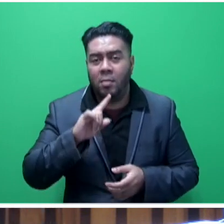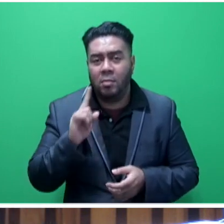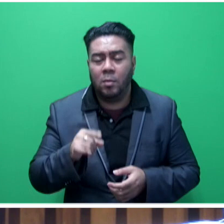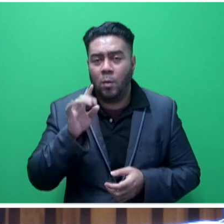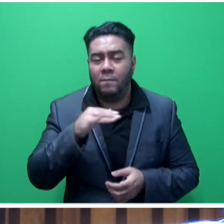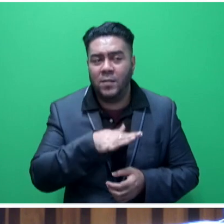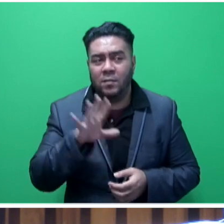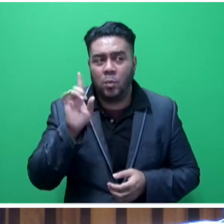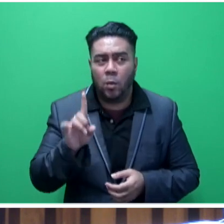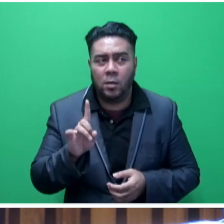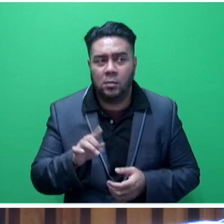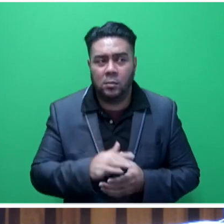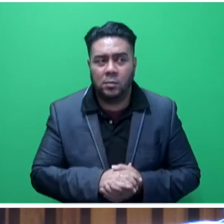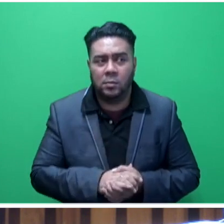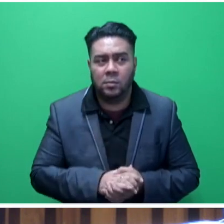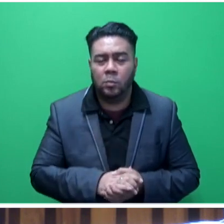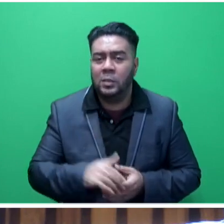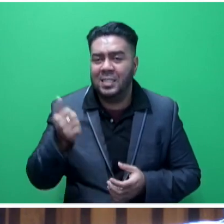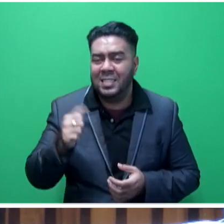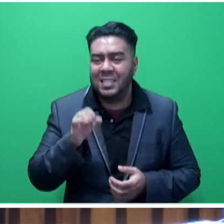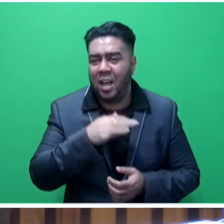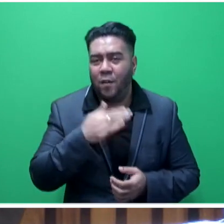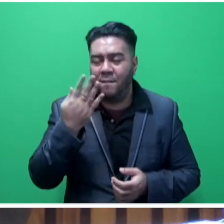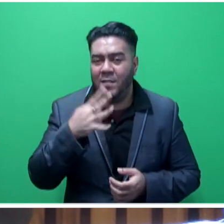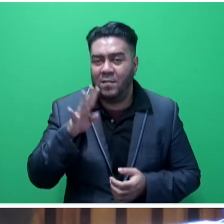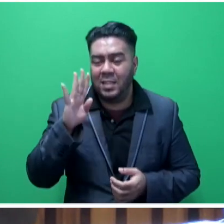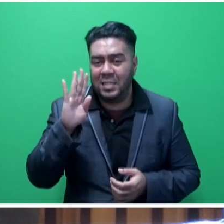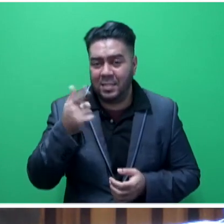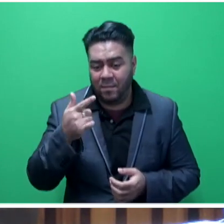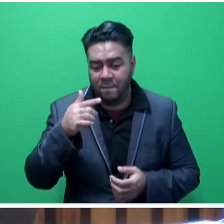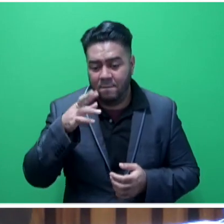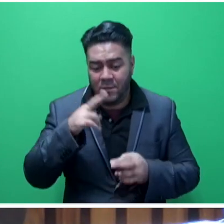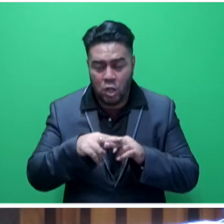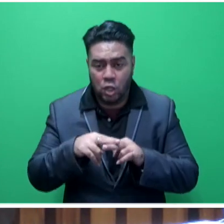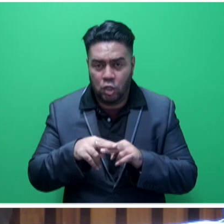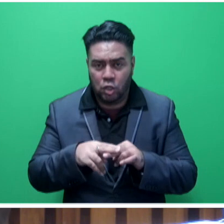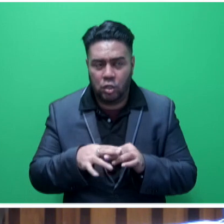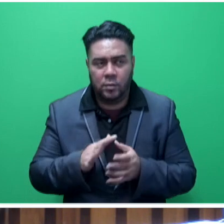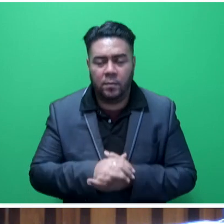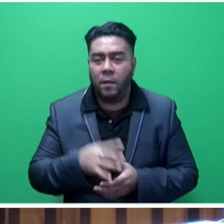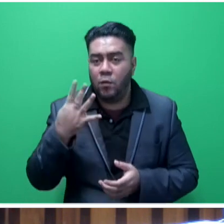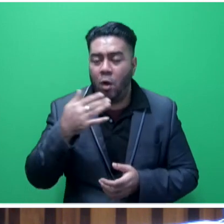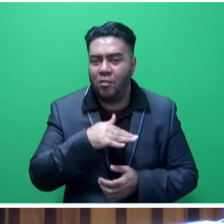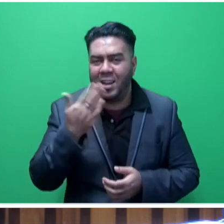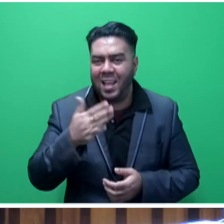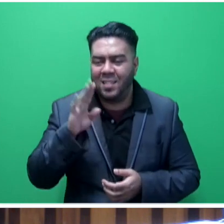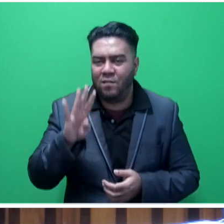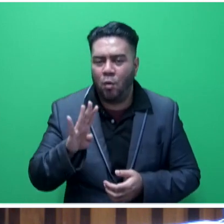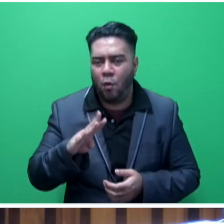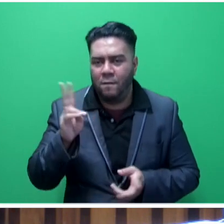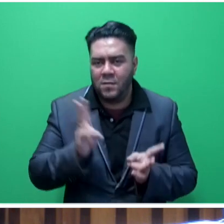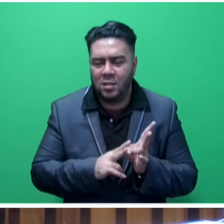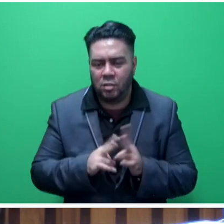1,151 have been demarcated, with 657 villages gazetted. 494 villages were approved